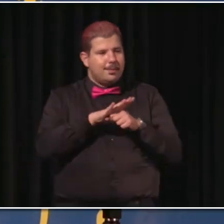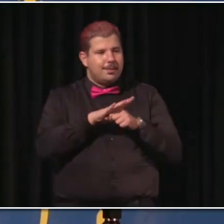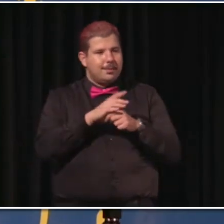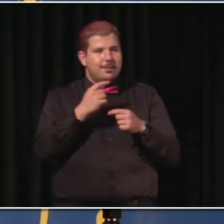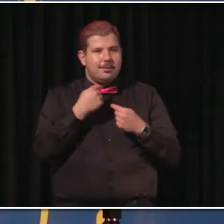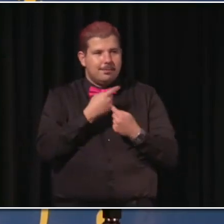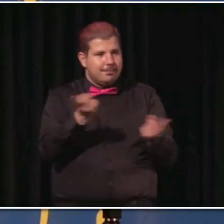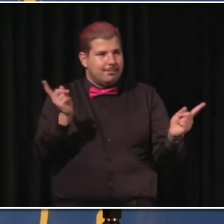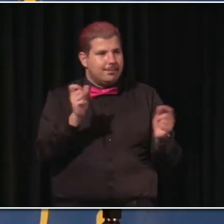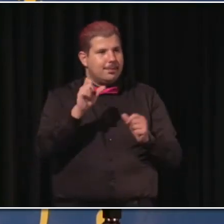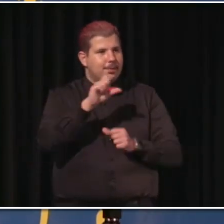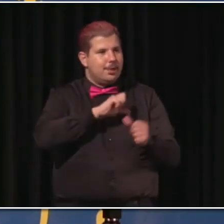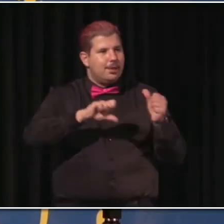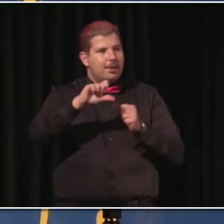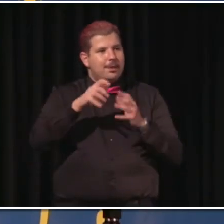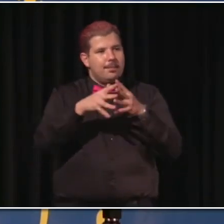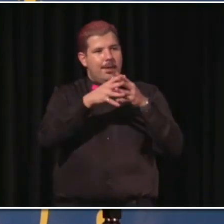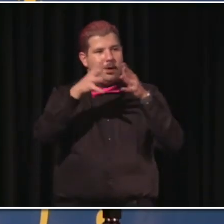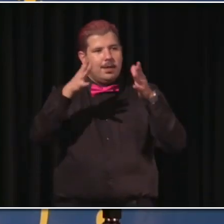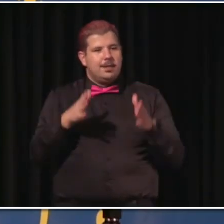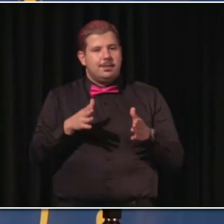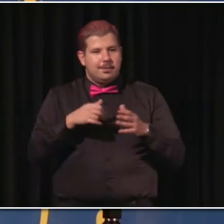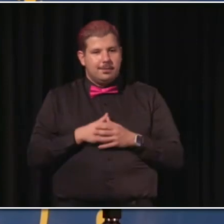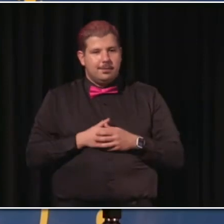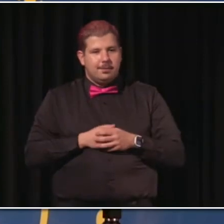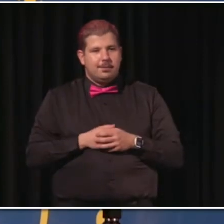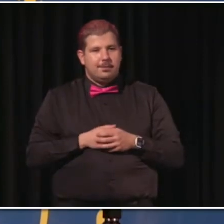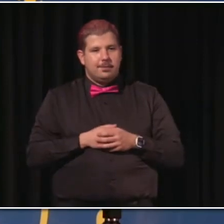other as Americans.